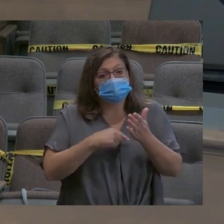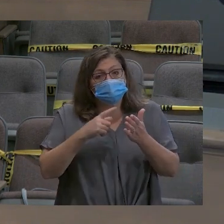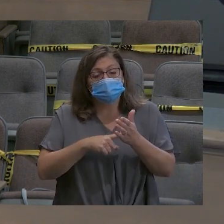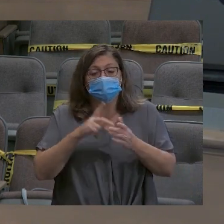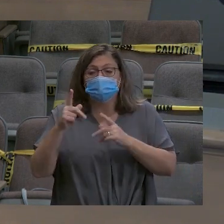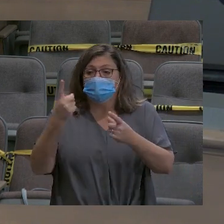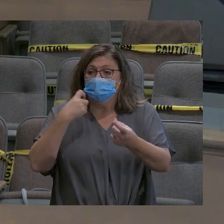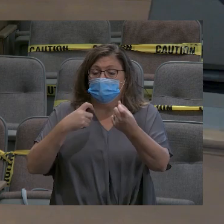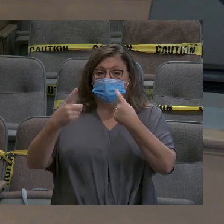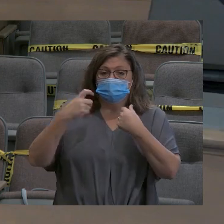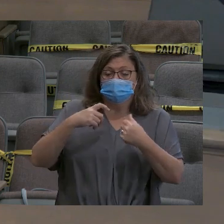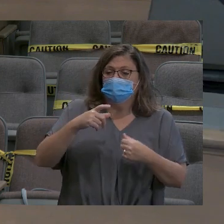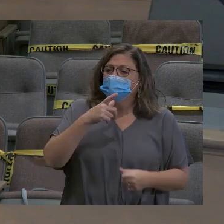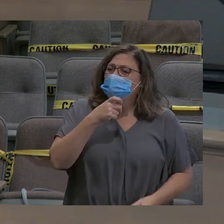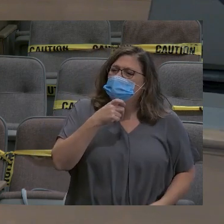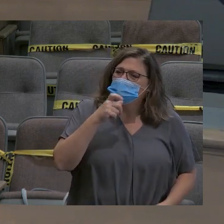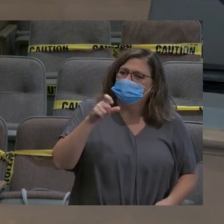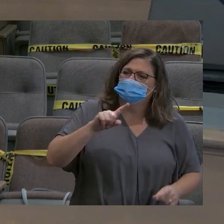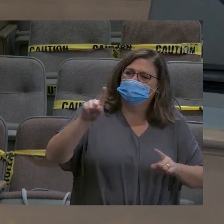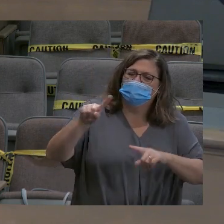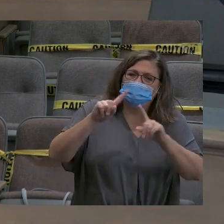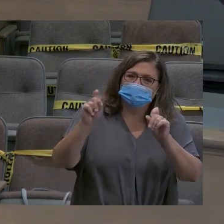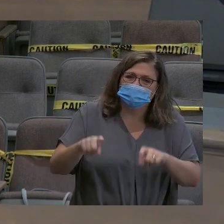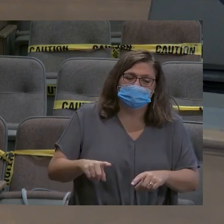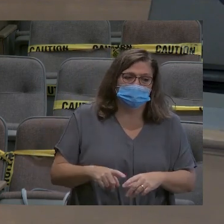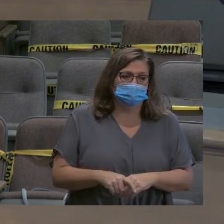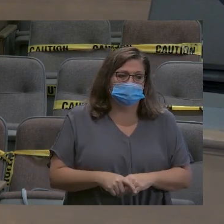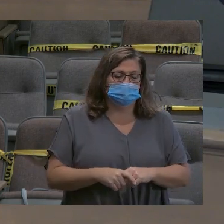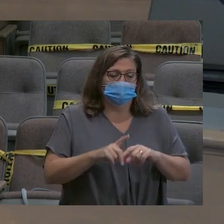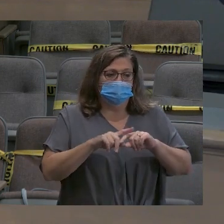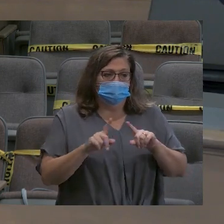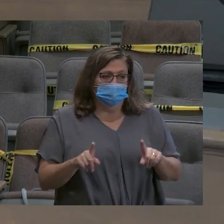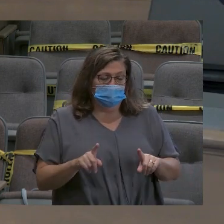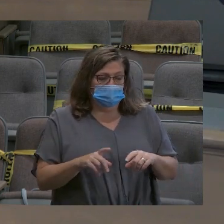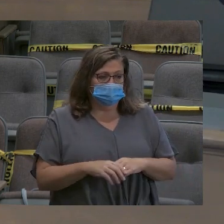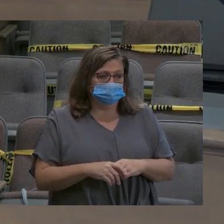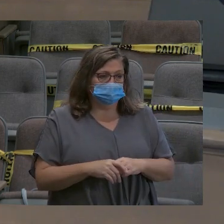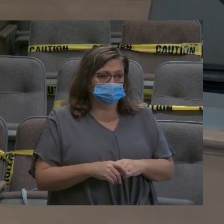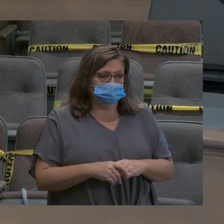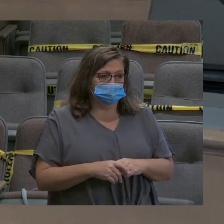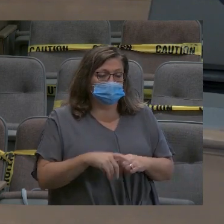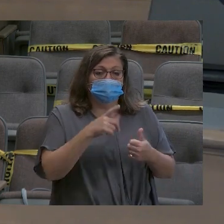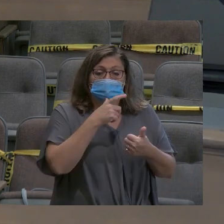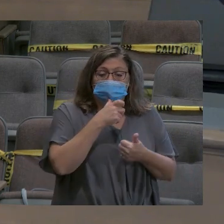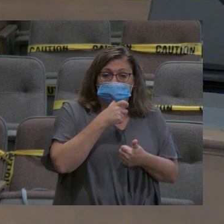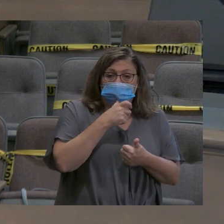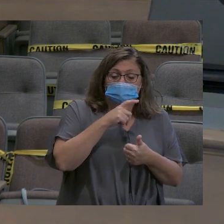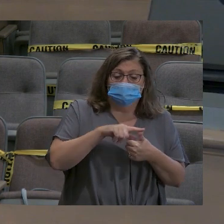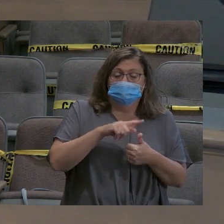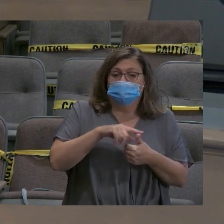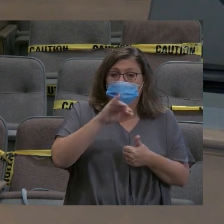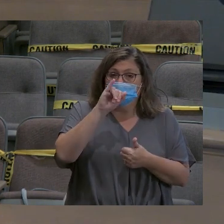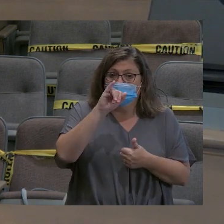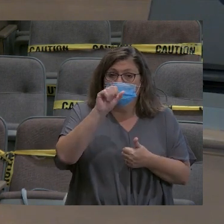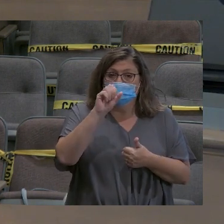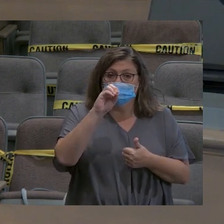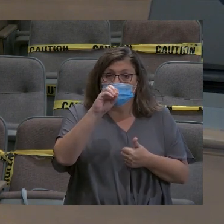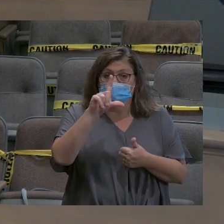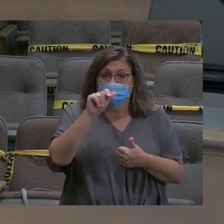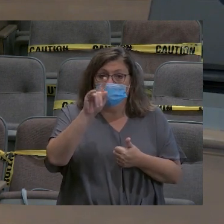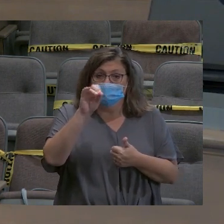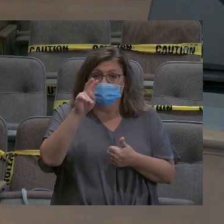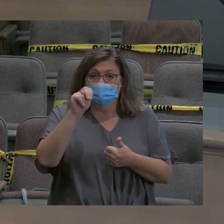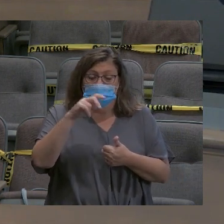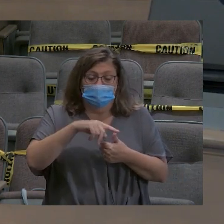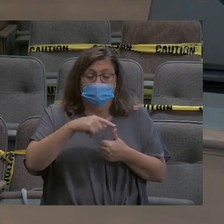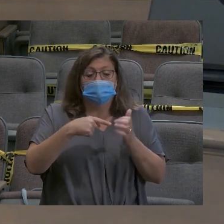Well, I want to talk primarily about those two groups that I just mentioned, those who are on isolation, those who are symptomatic, and then